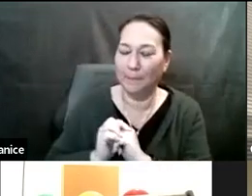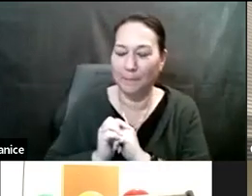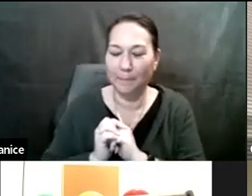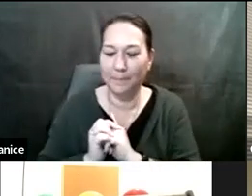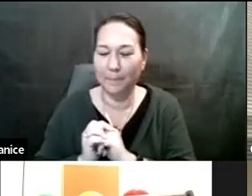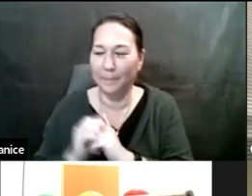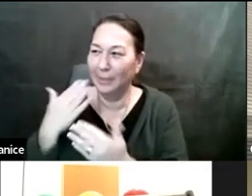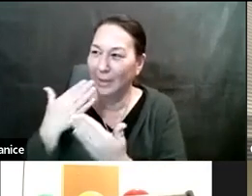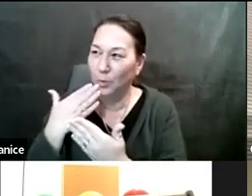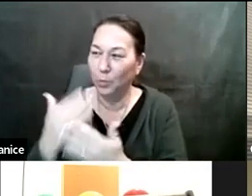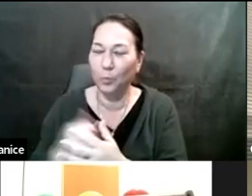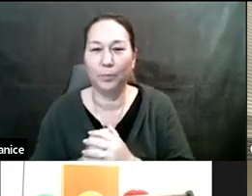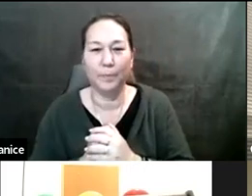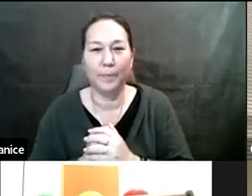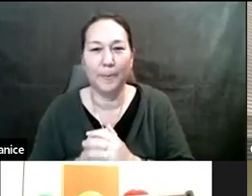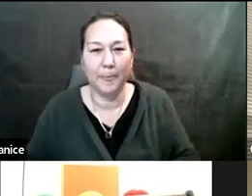thank you